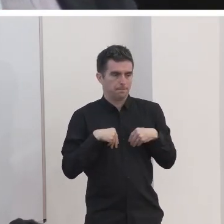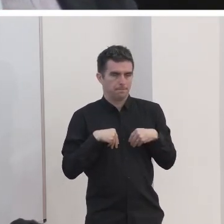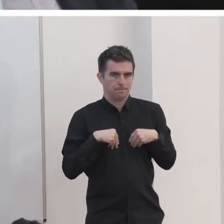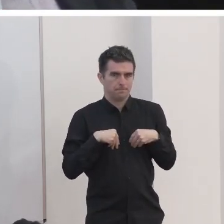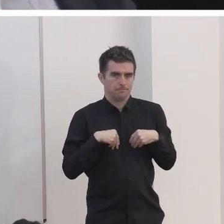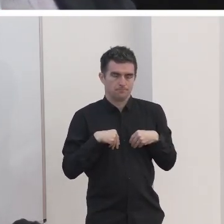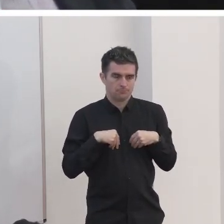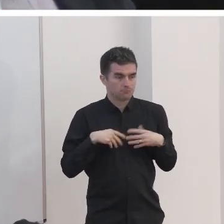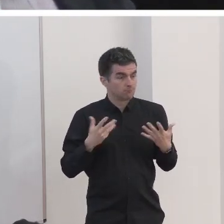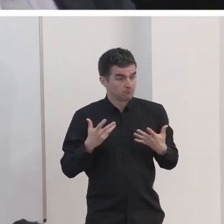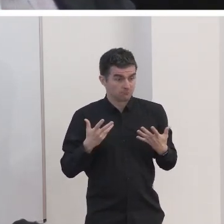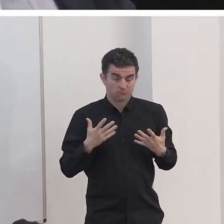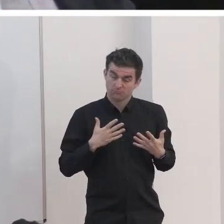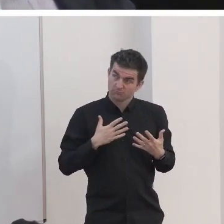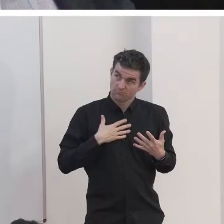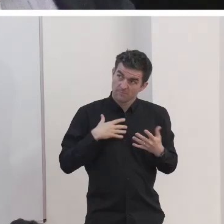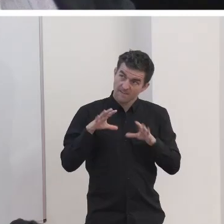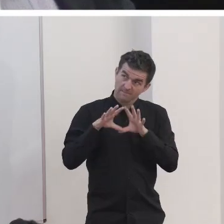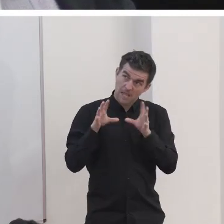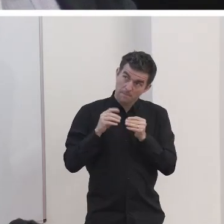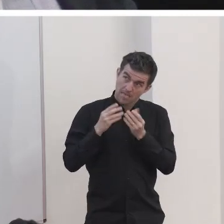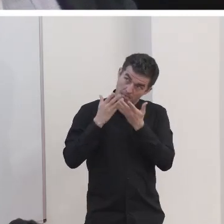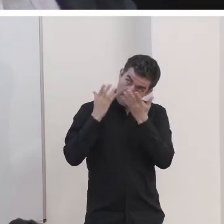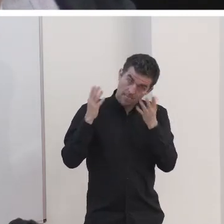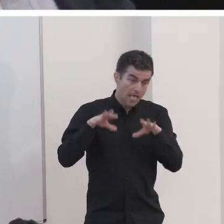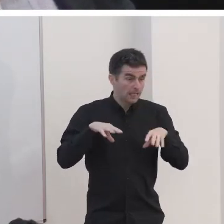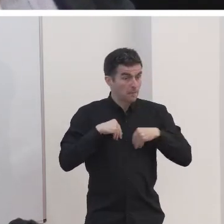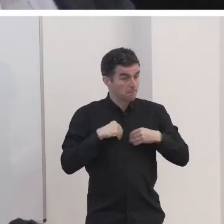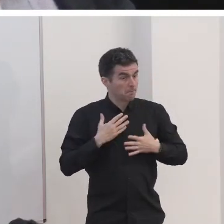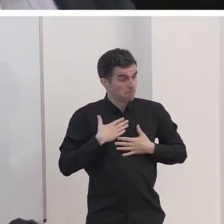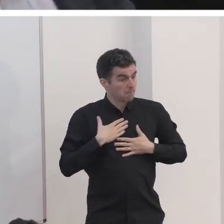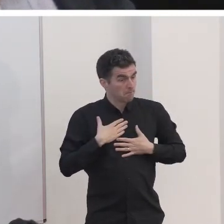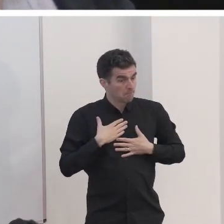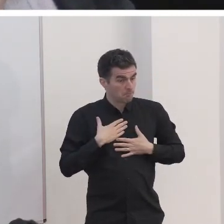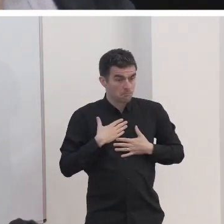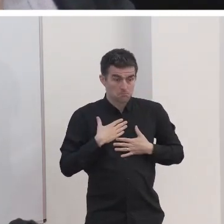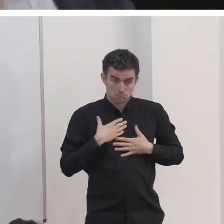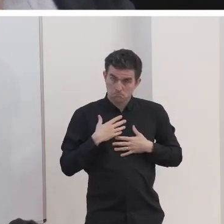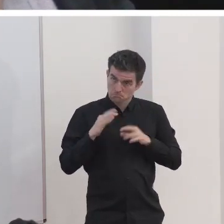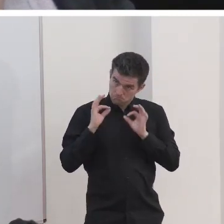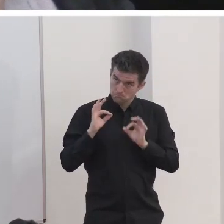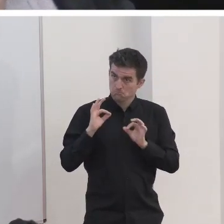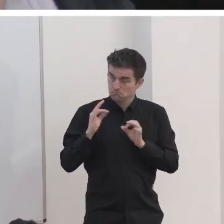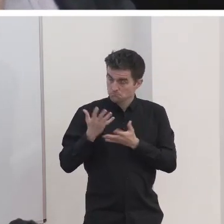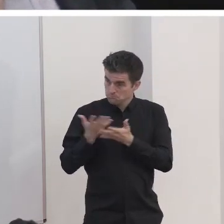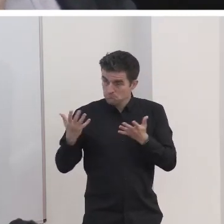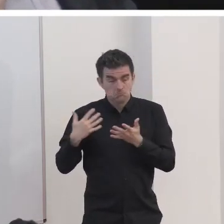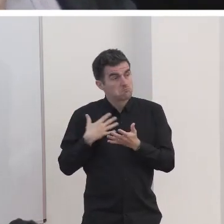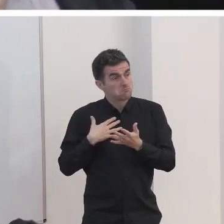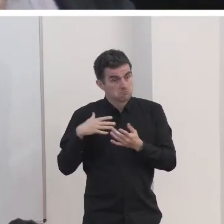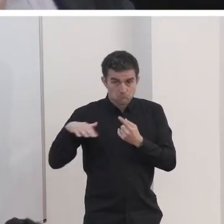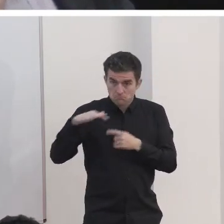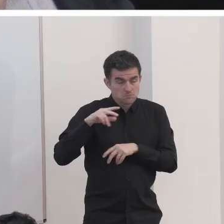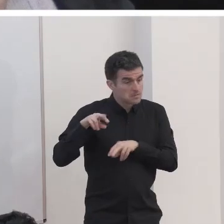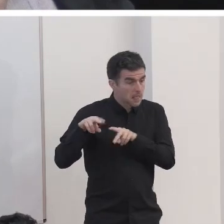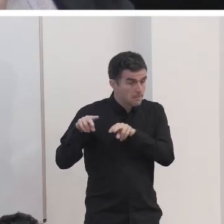father, but my mother had some doubt on me, But